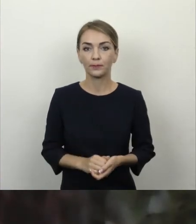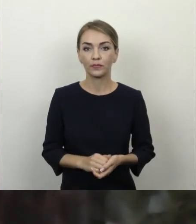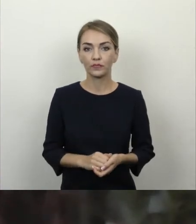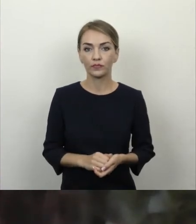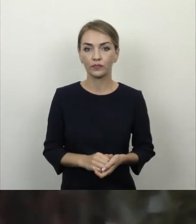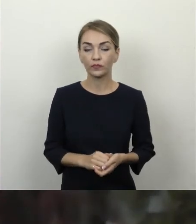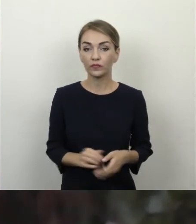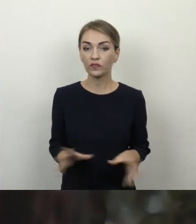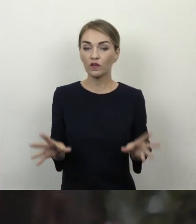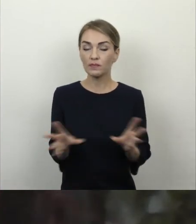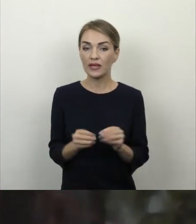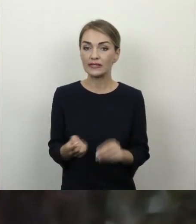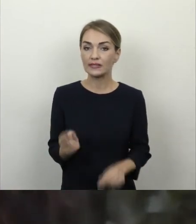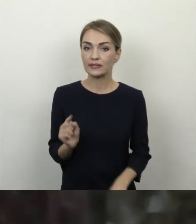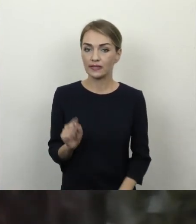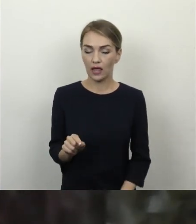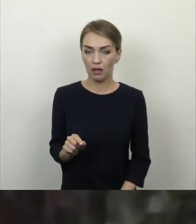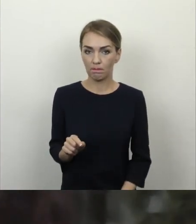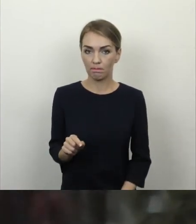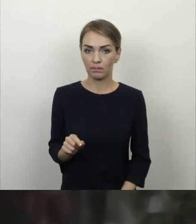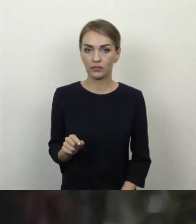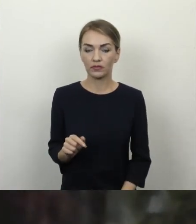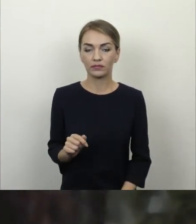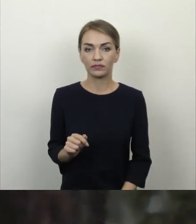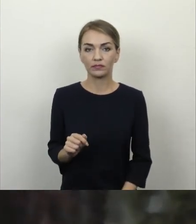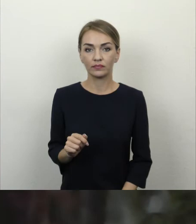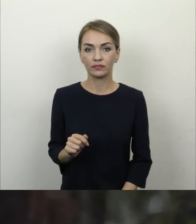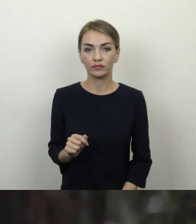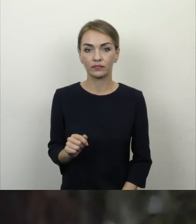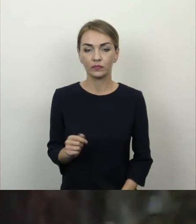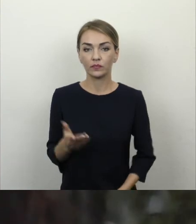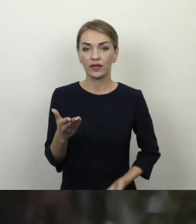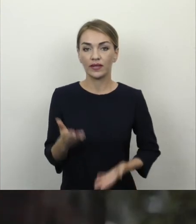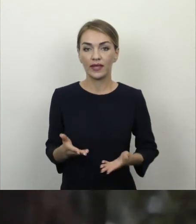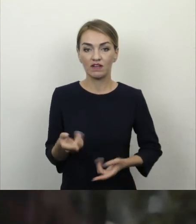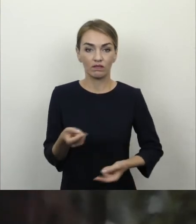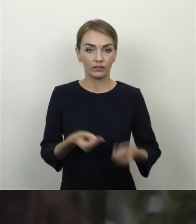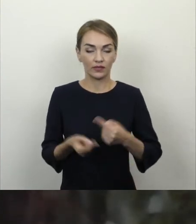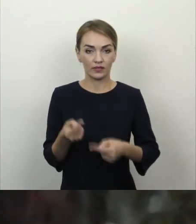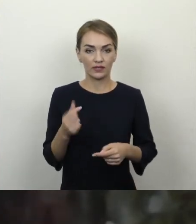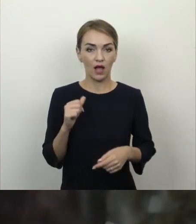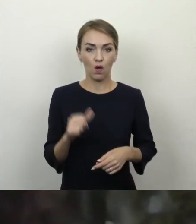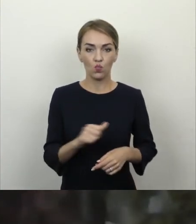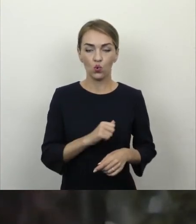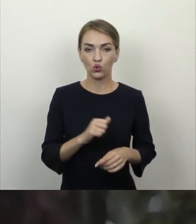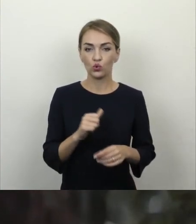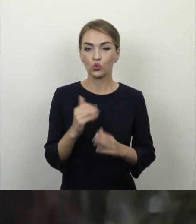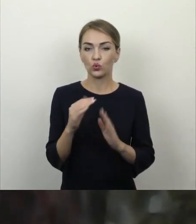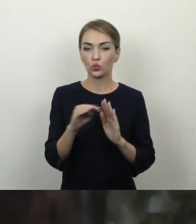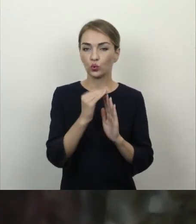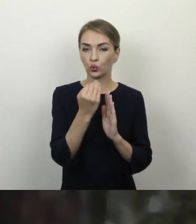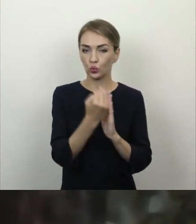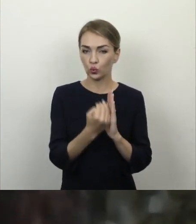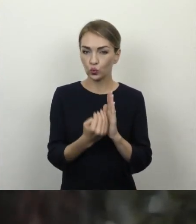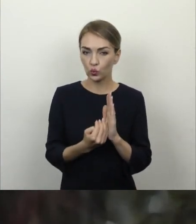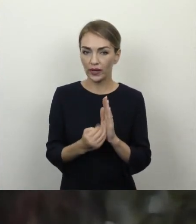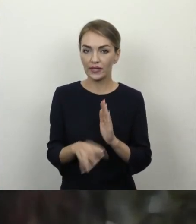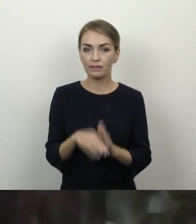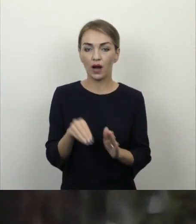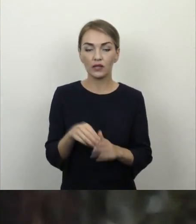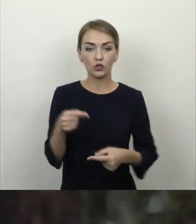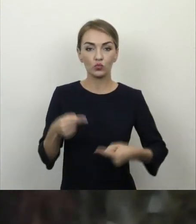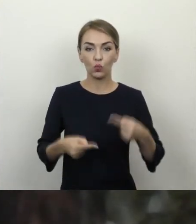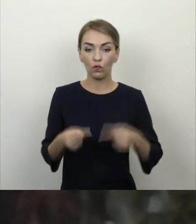exercise their rights. Along with that, getting back to the